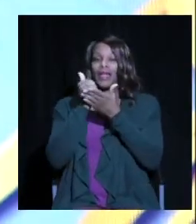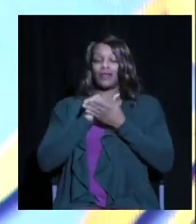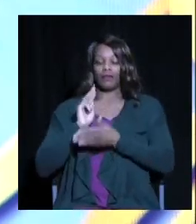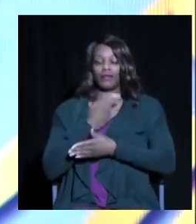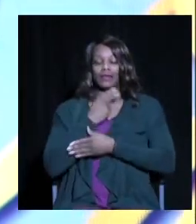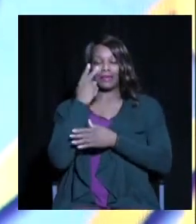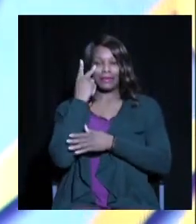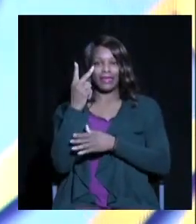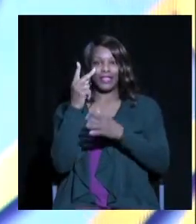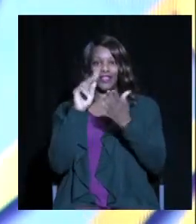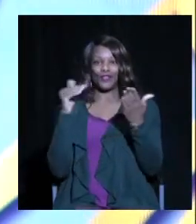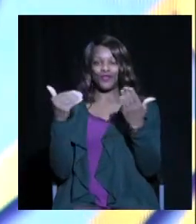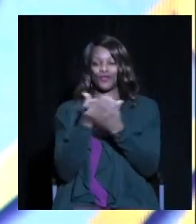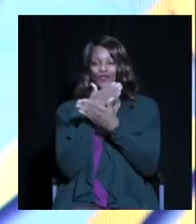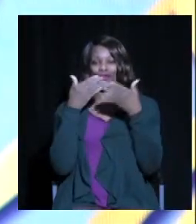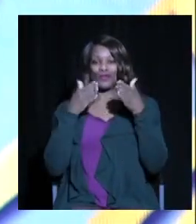way.